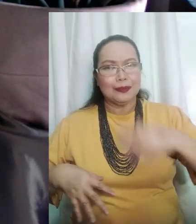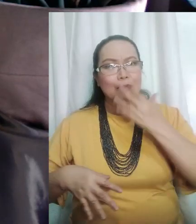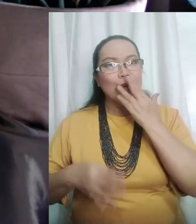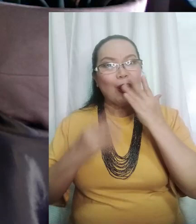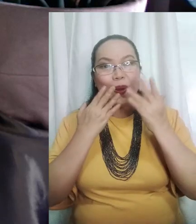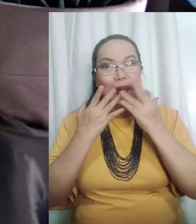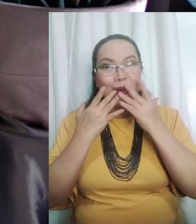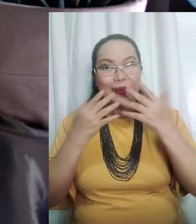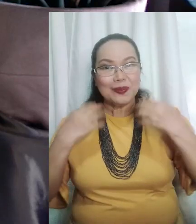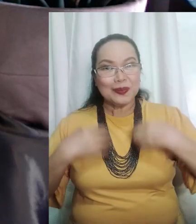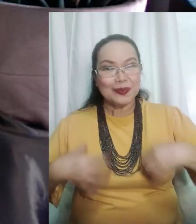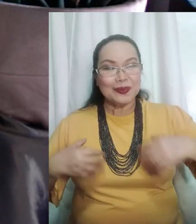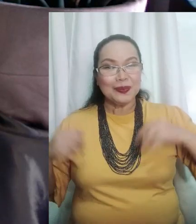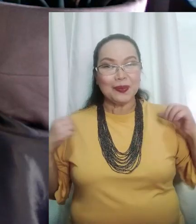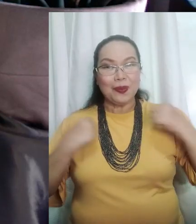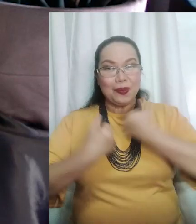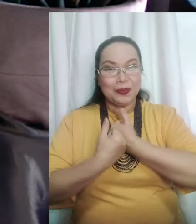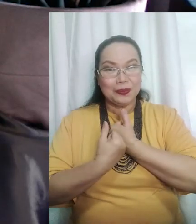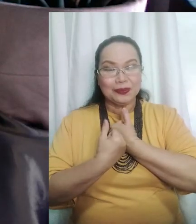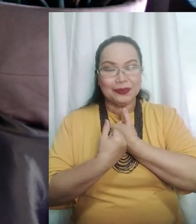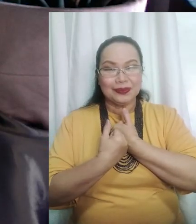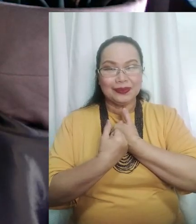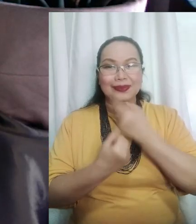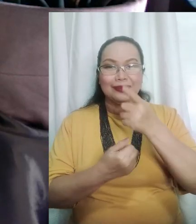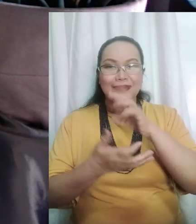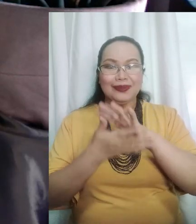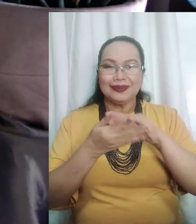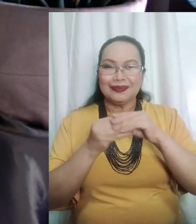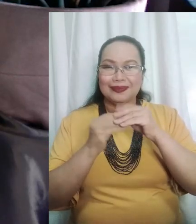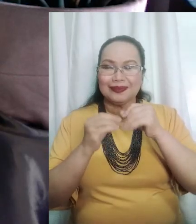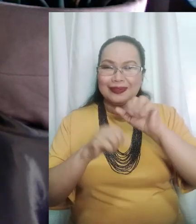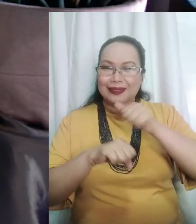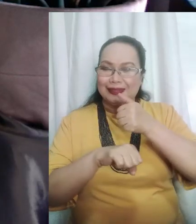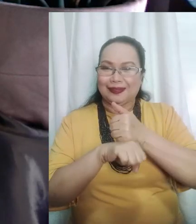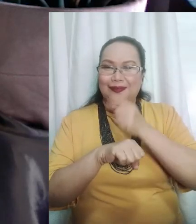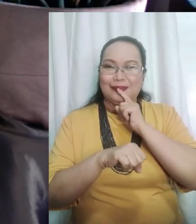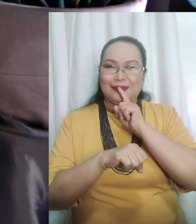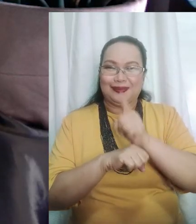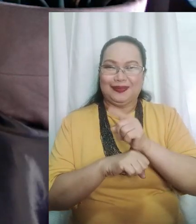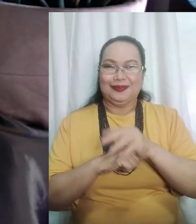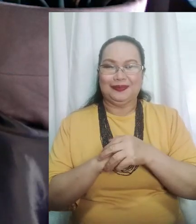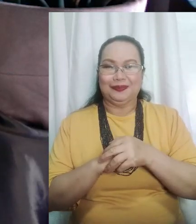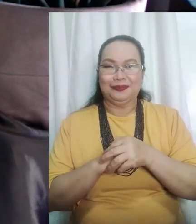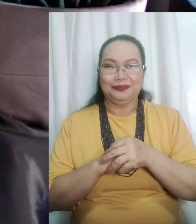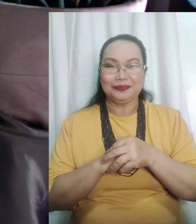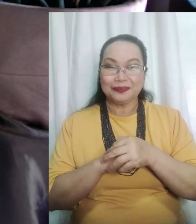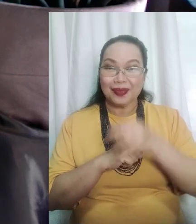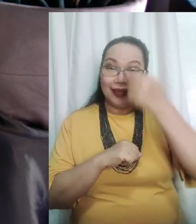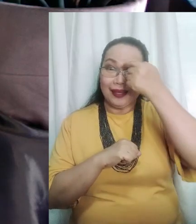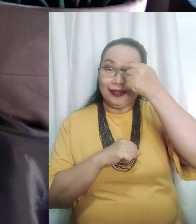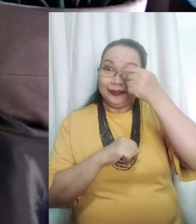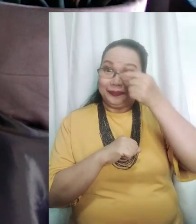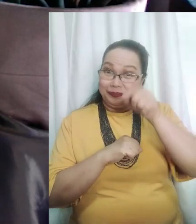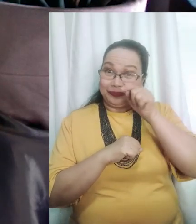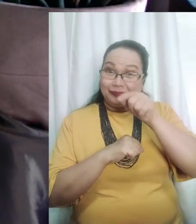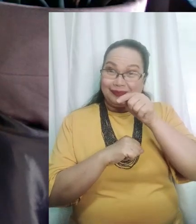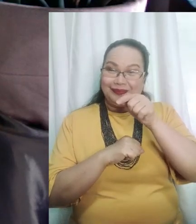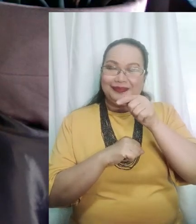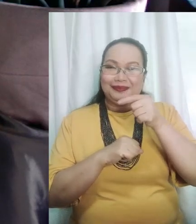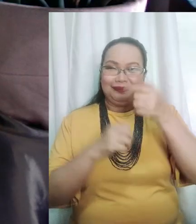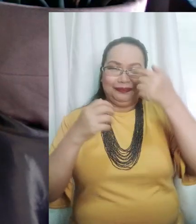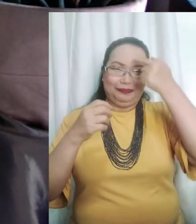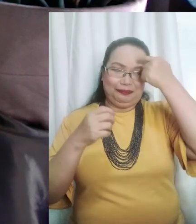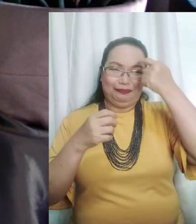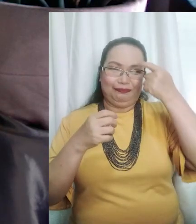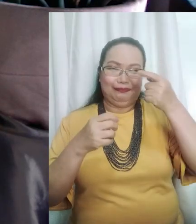you know, brush through this story that is so familiar for us, where we could set it up. Because of his